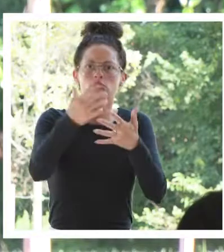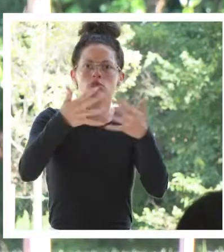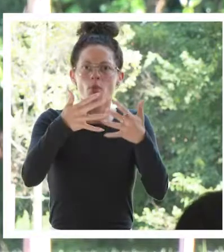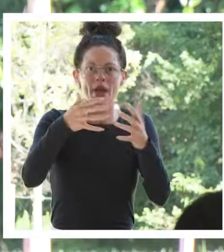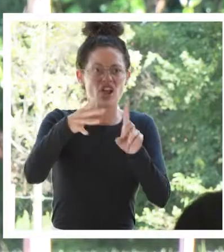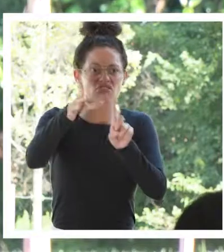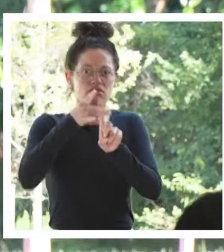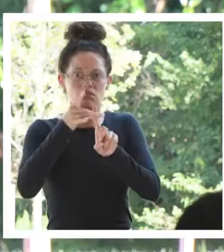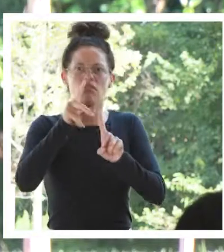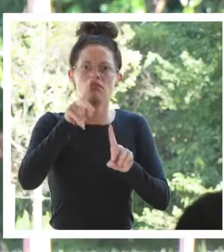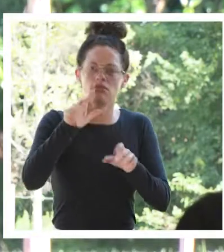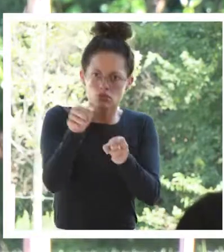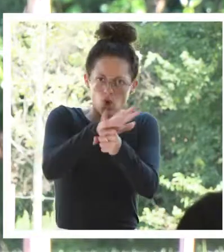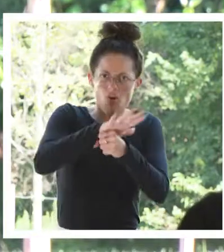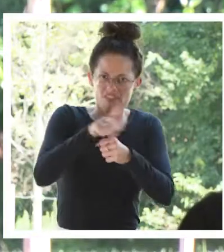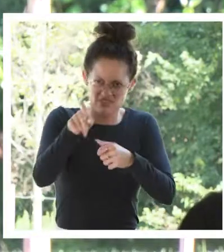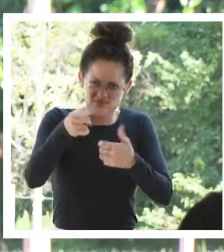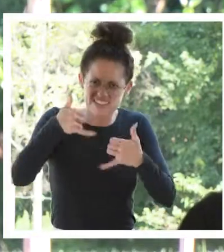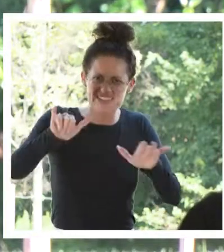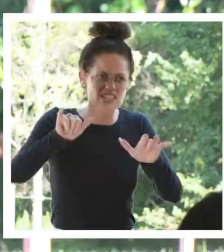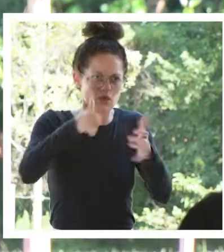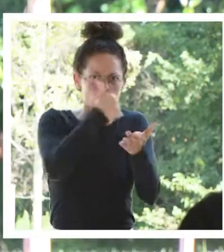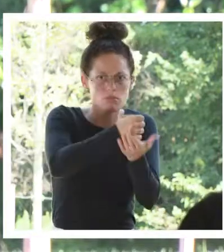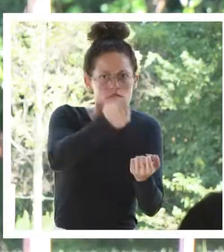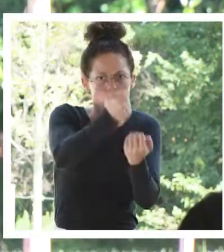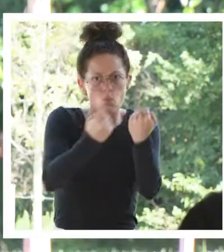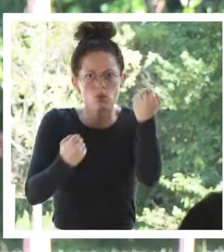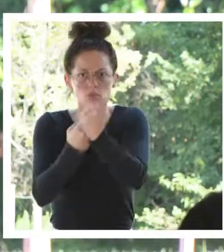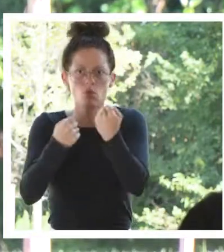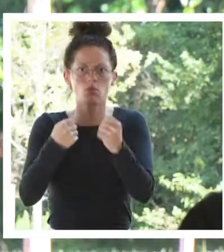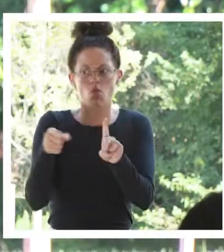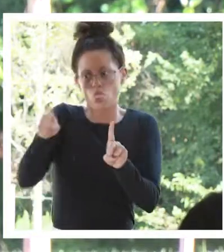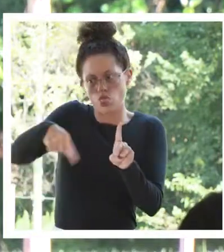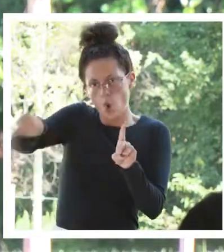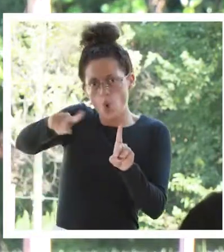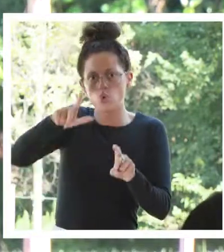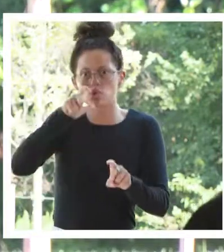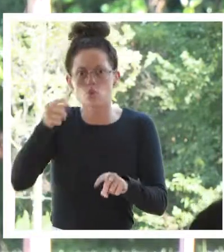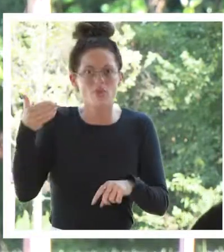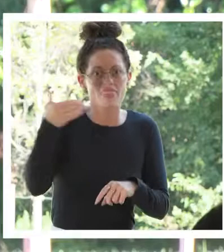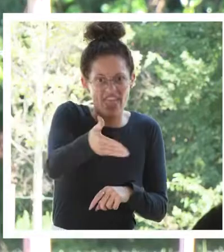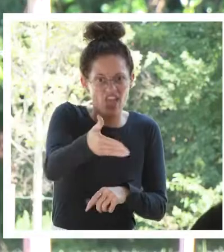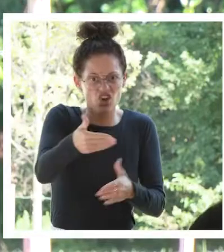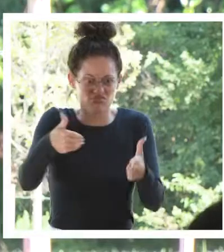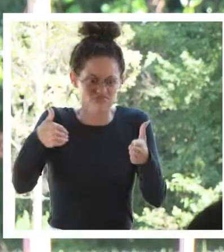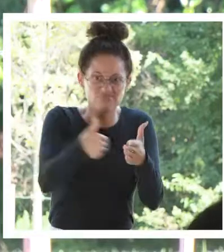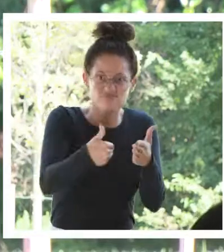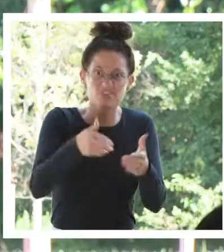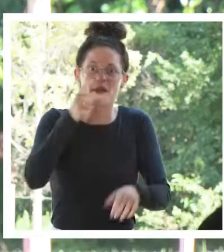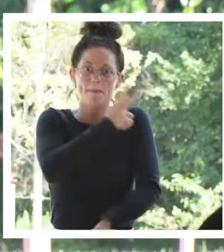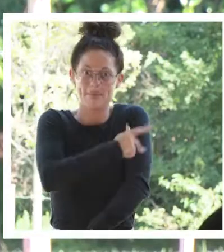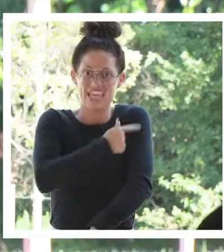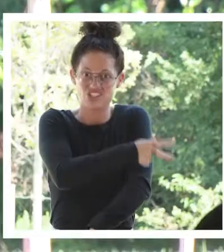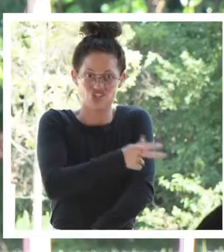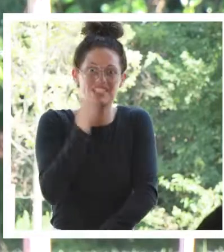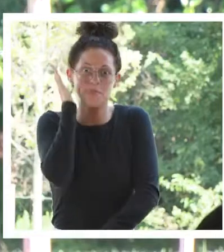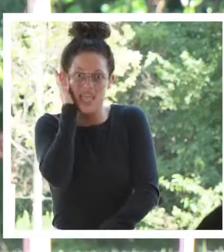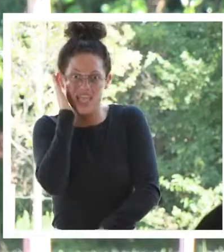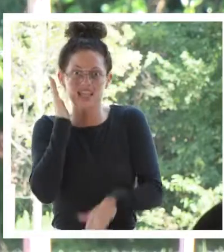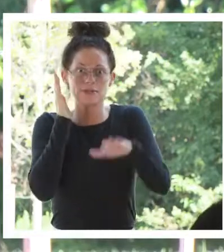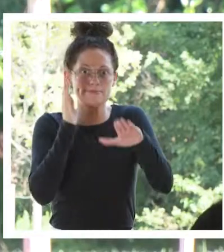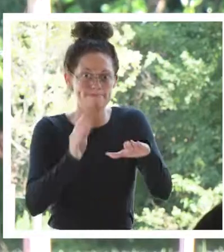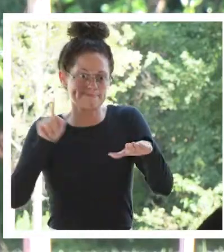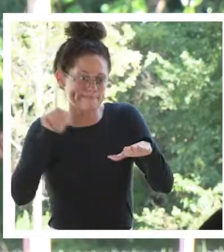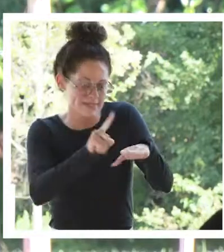because of COVID restrictions, were often the only ones to be at the patient's bedside, caring for the ill,